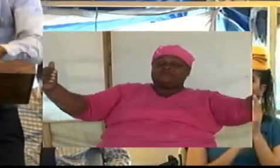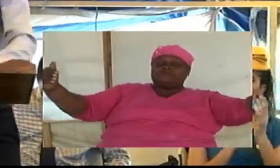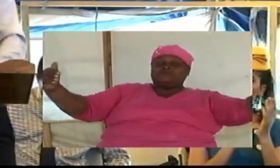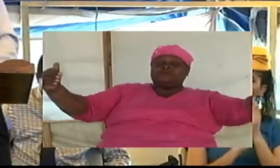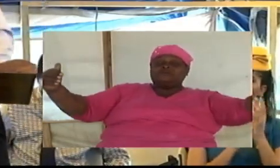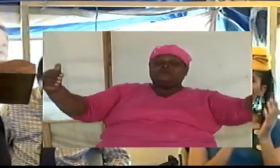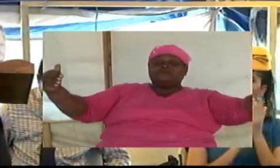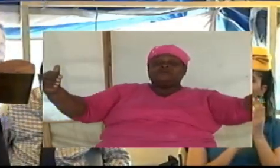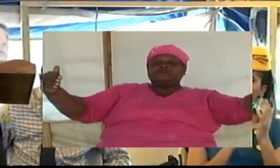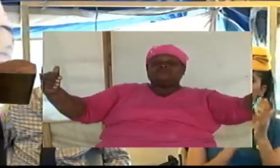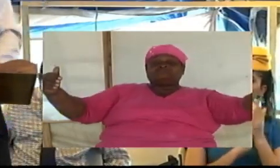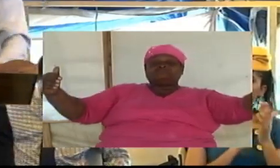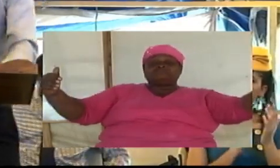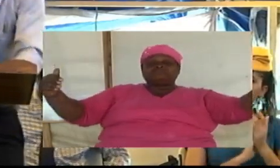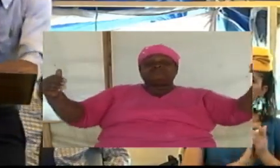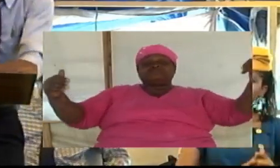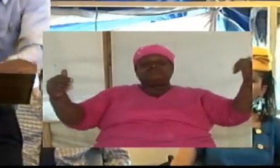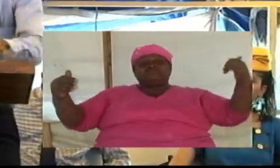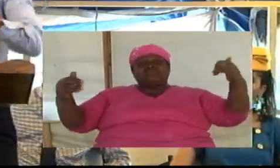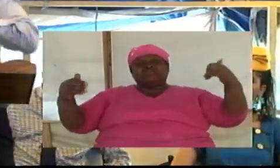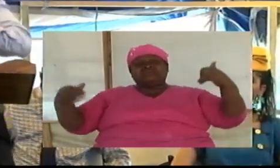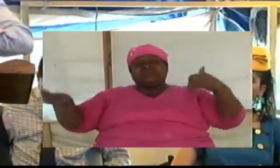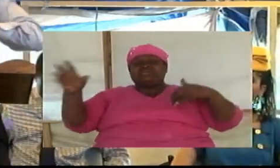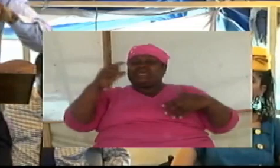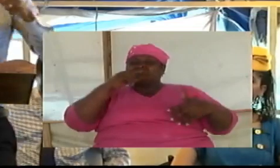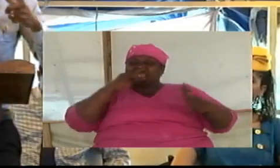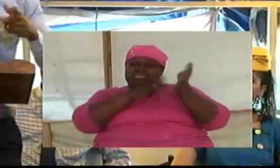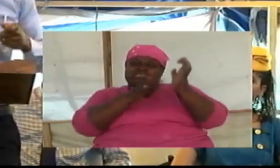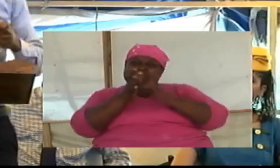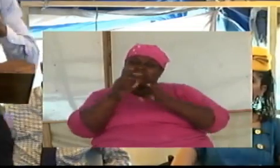Hallelujah. Praise the Lord Jesus. And he said that